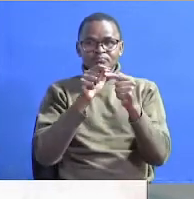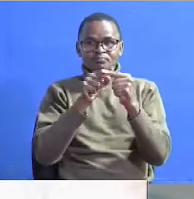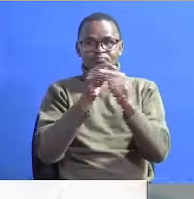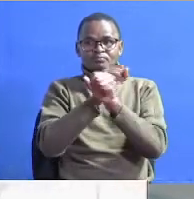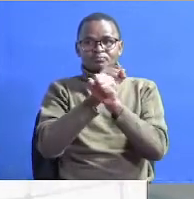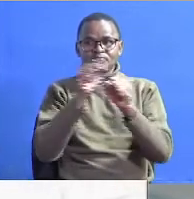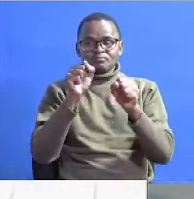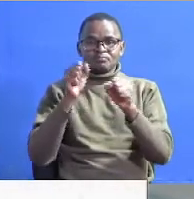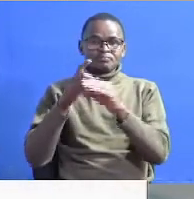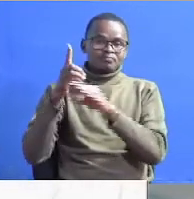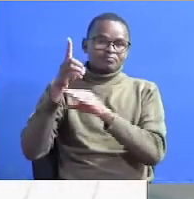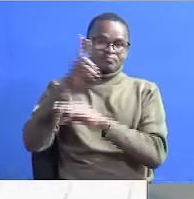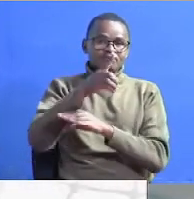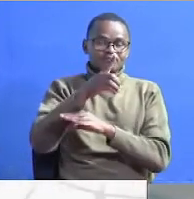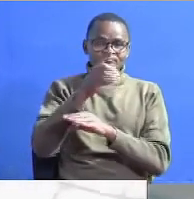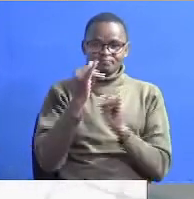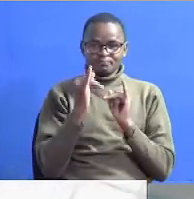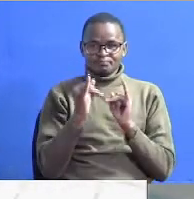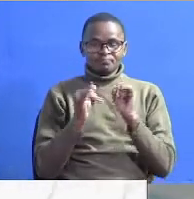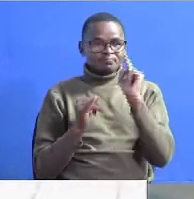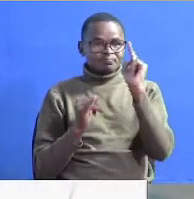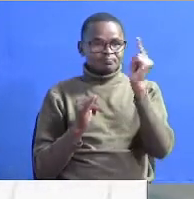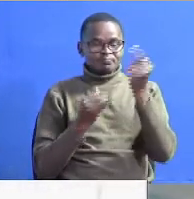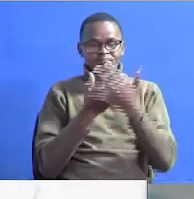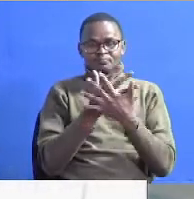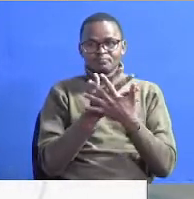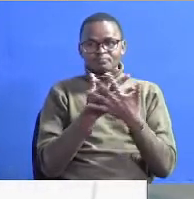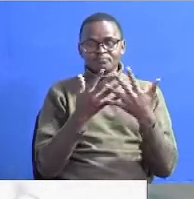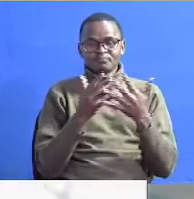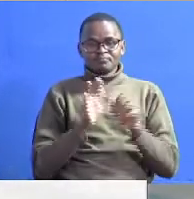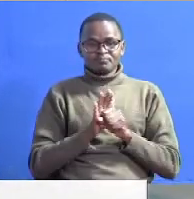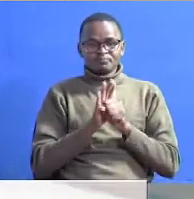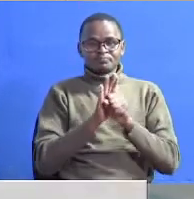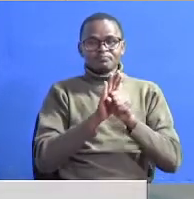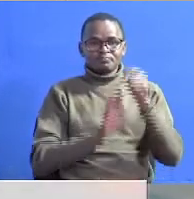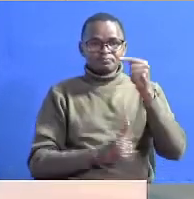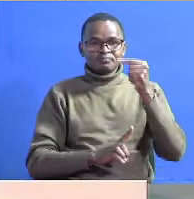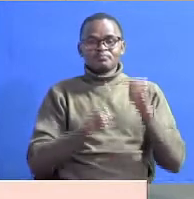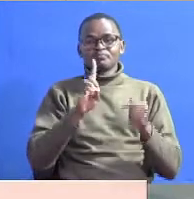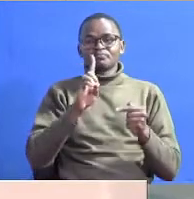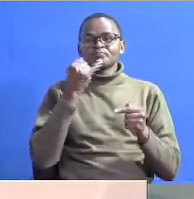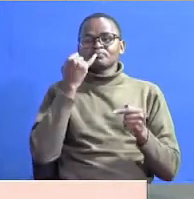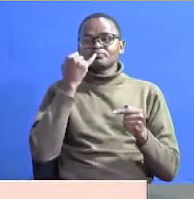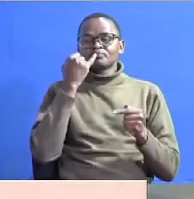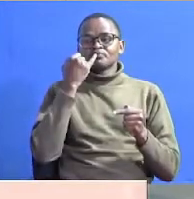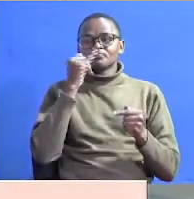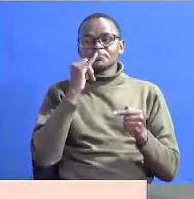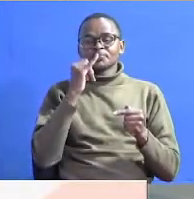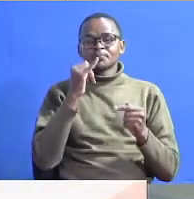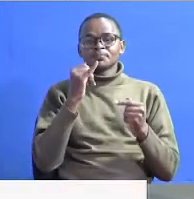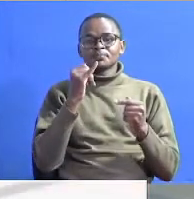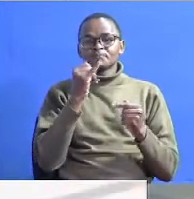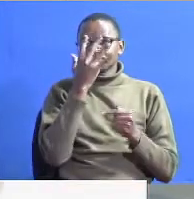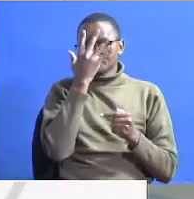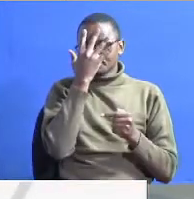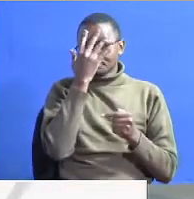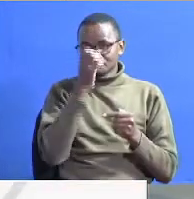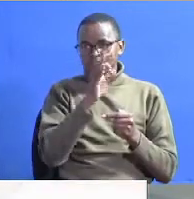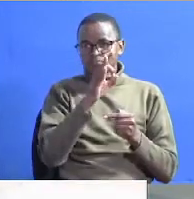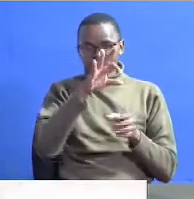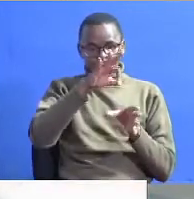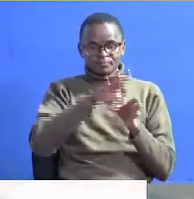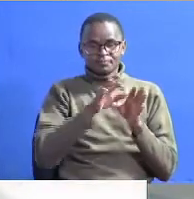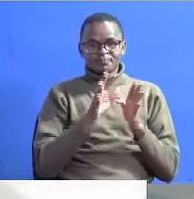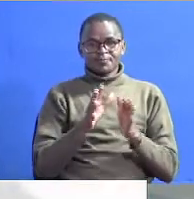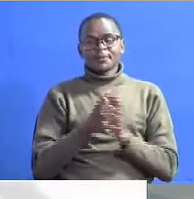president direct. Okay. Now, the first thing that propelled William Ruto to win this election is the sympathy of the